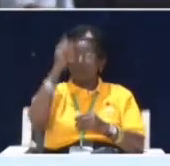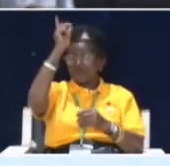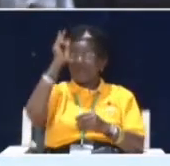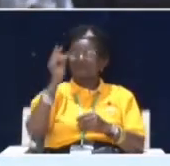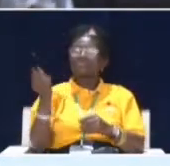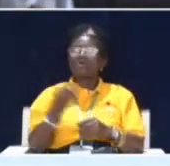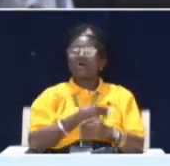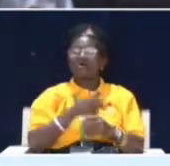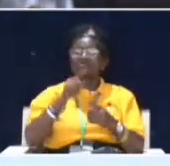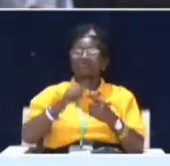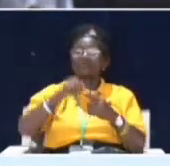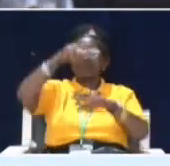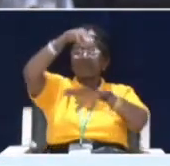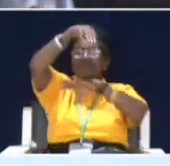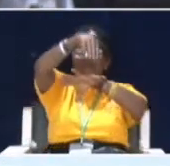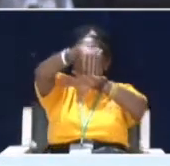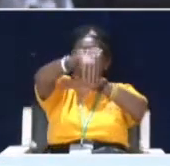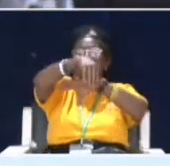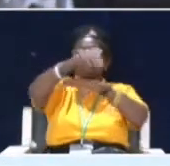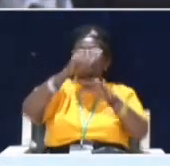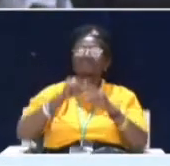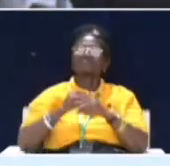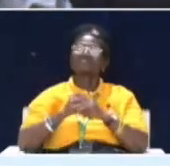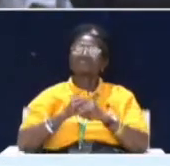Olodumare aya wa lenu lale yi.